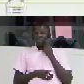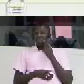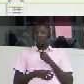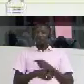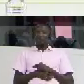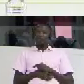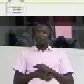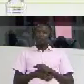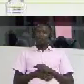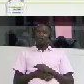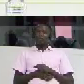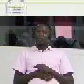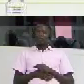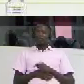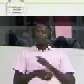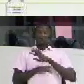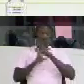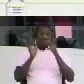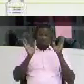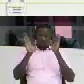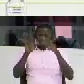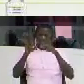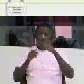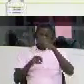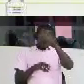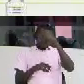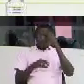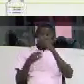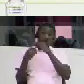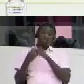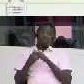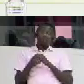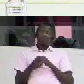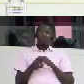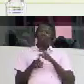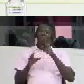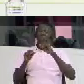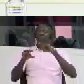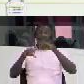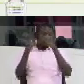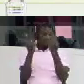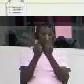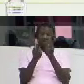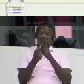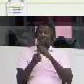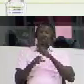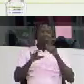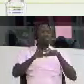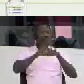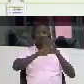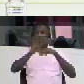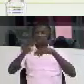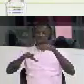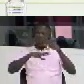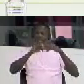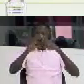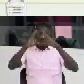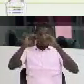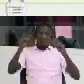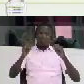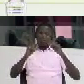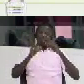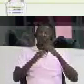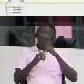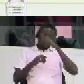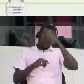That day, dañuy xëy. when we got to work, buñ def suñu everything ku nekk dem office am. after we did everything and each one of